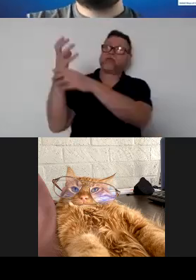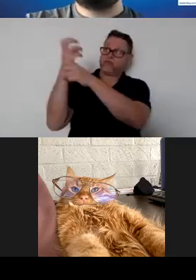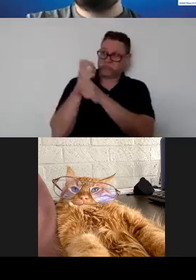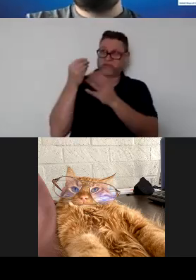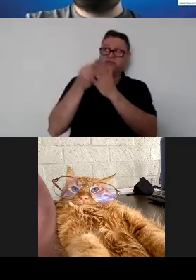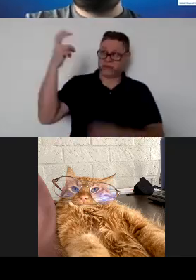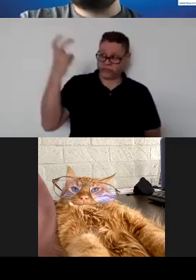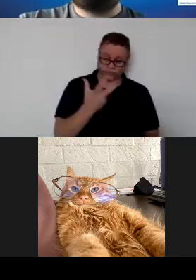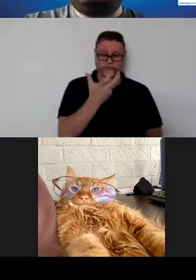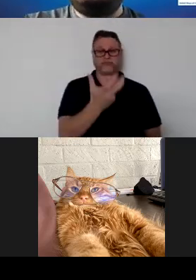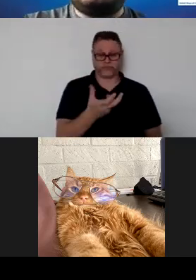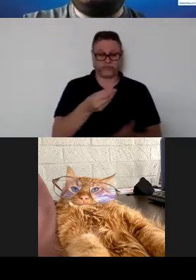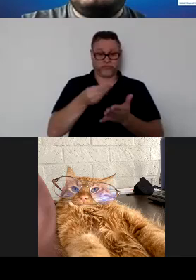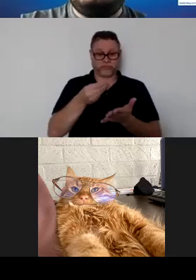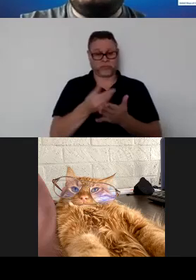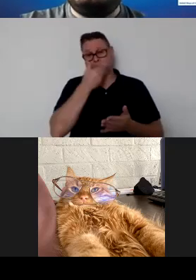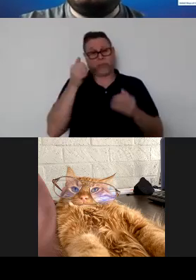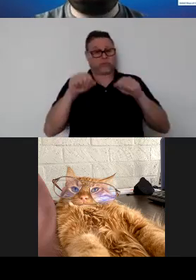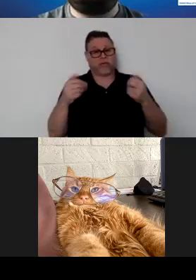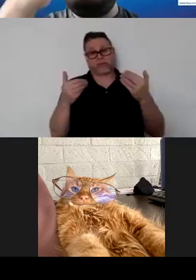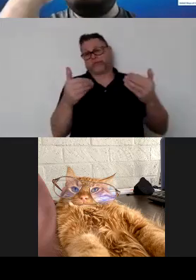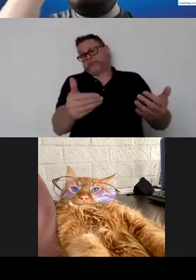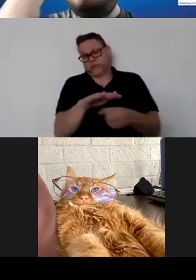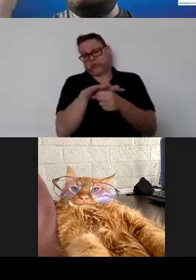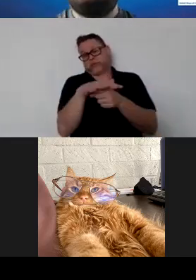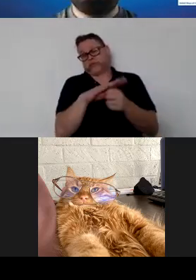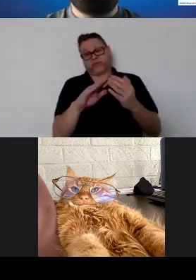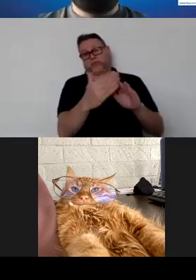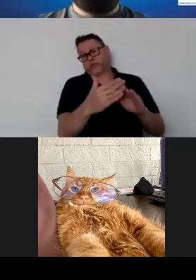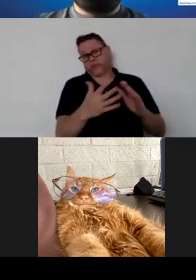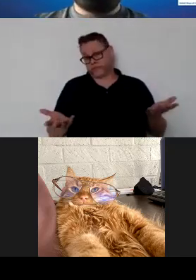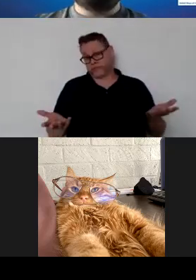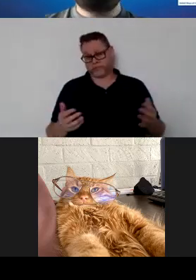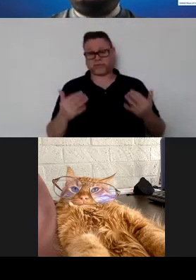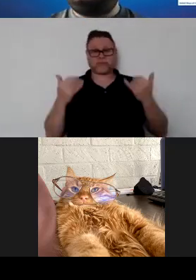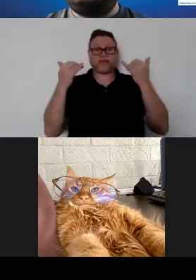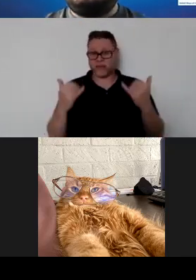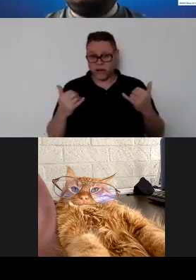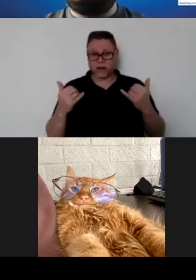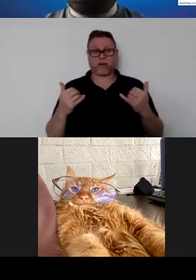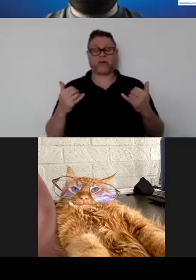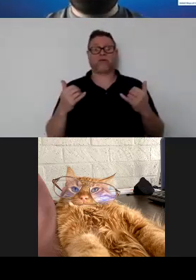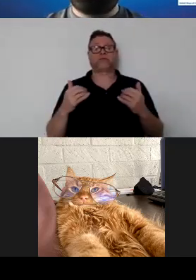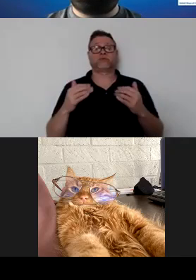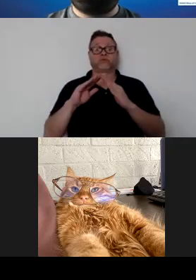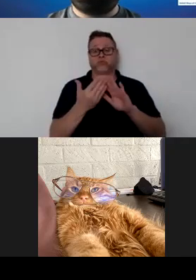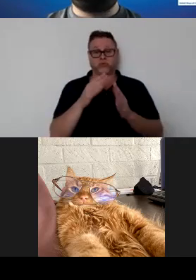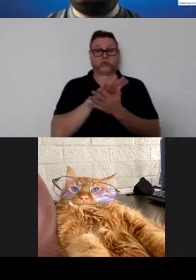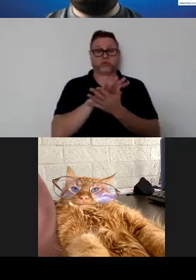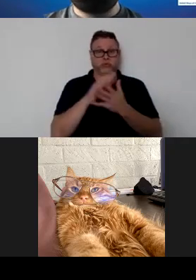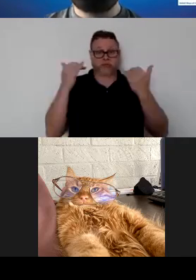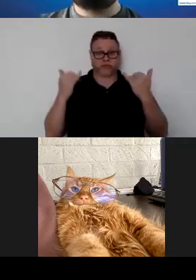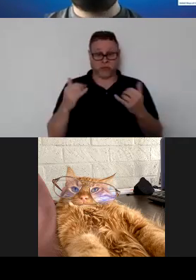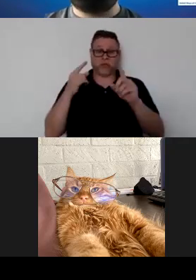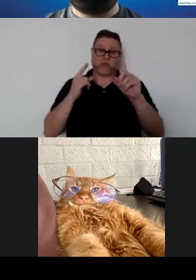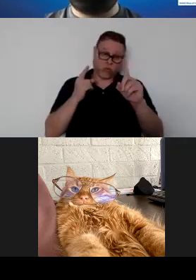try to do the best that you can with that in your local community. Now, with this iteration of community schools, the